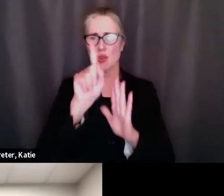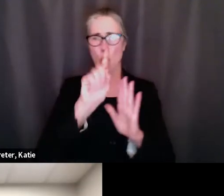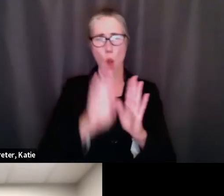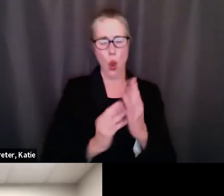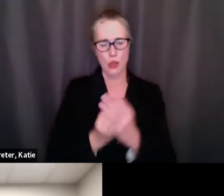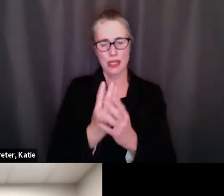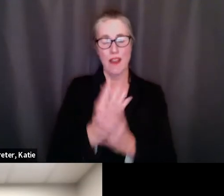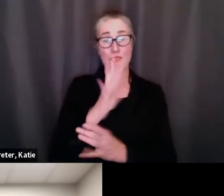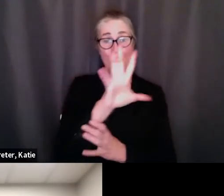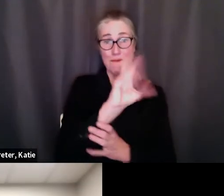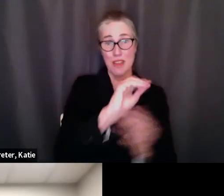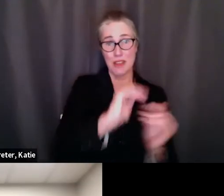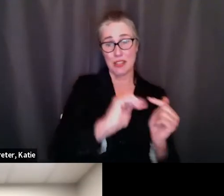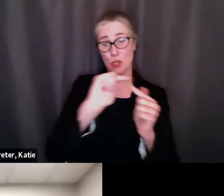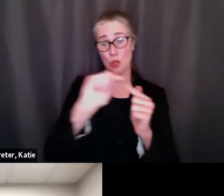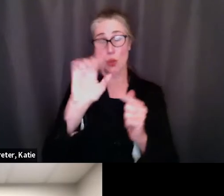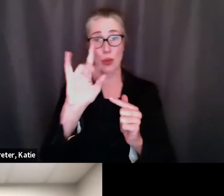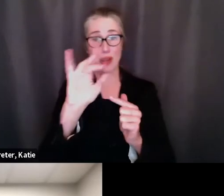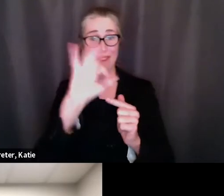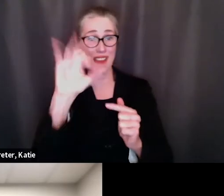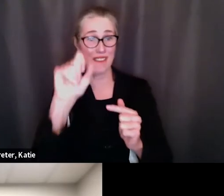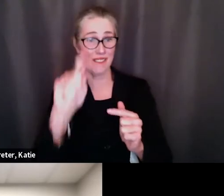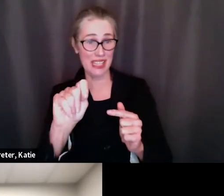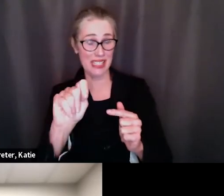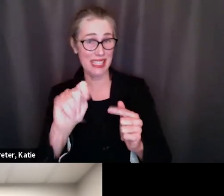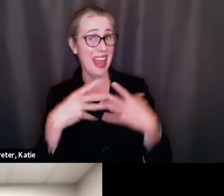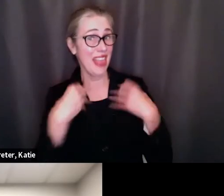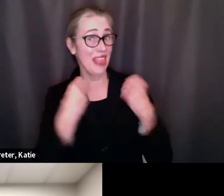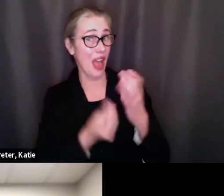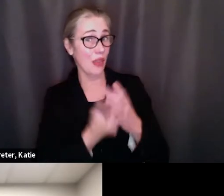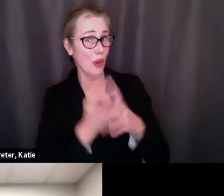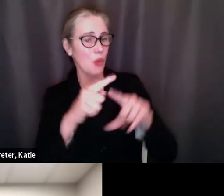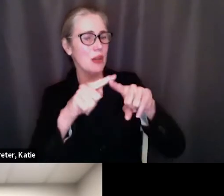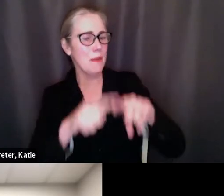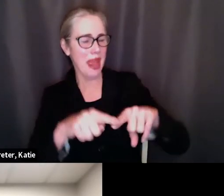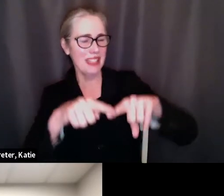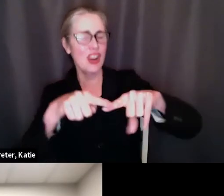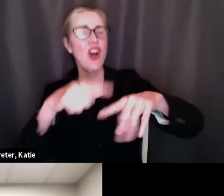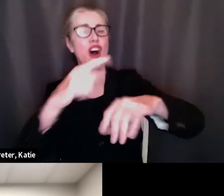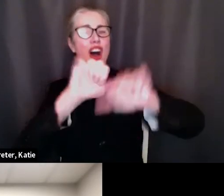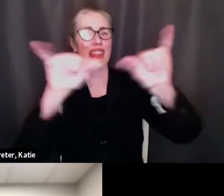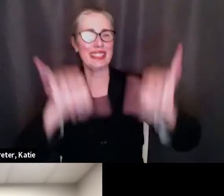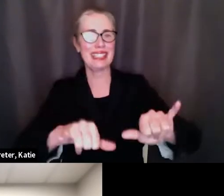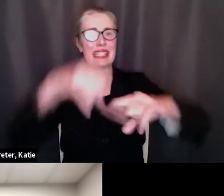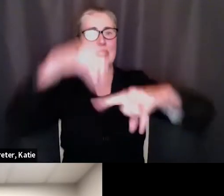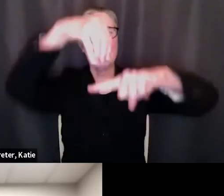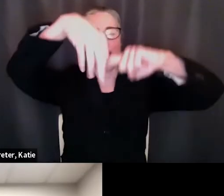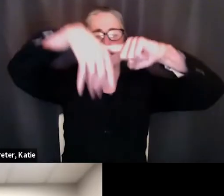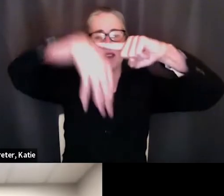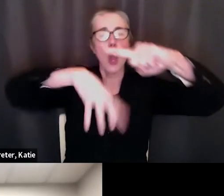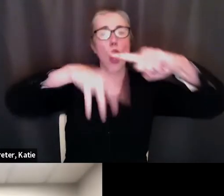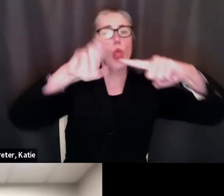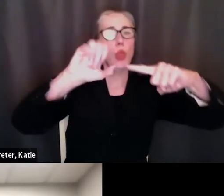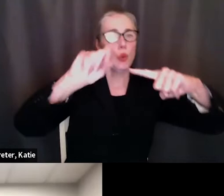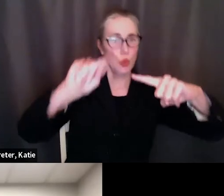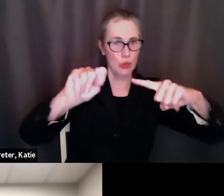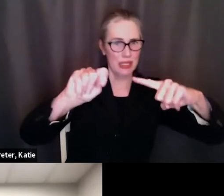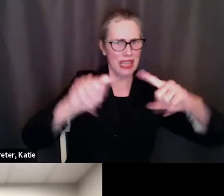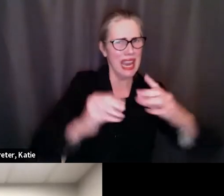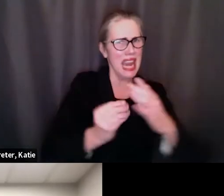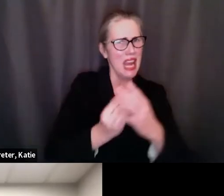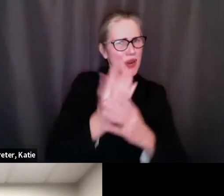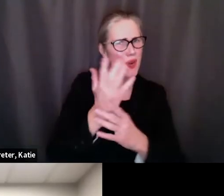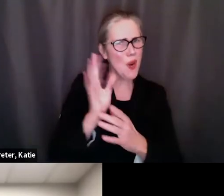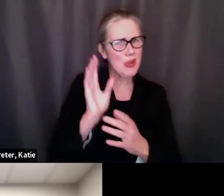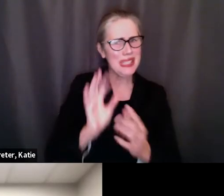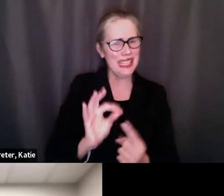like all plants the health and growth of bamboo is determined by its root system but bamboo has a unique growth pattern the root